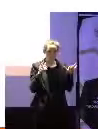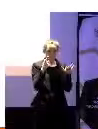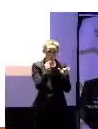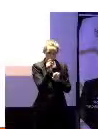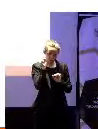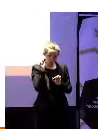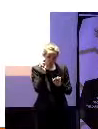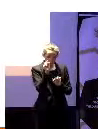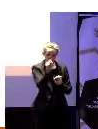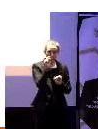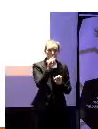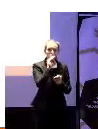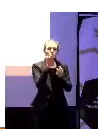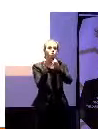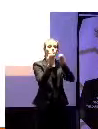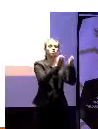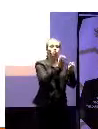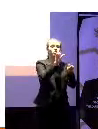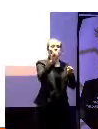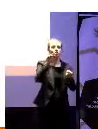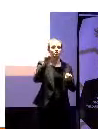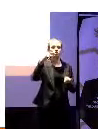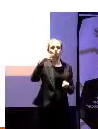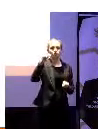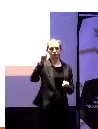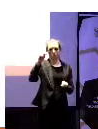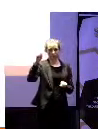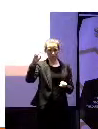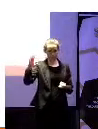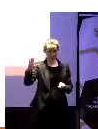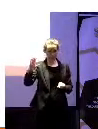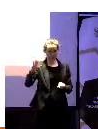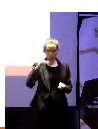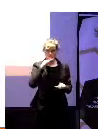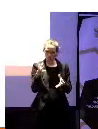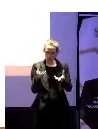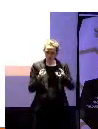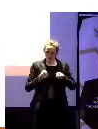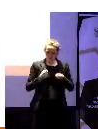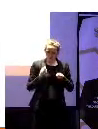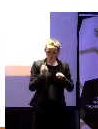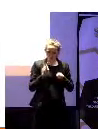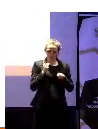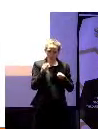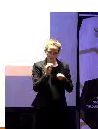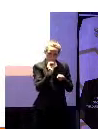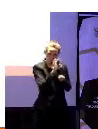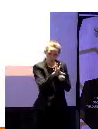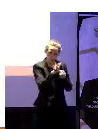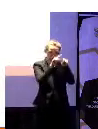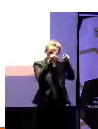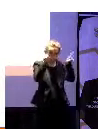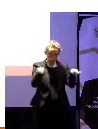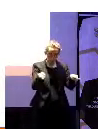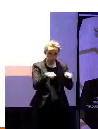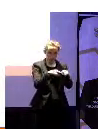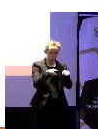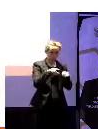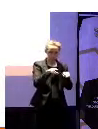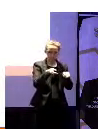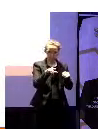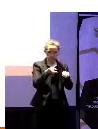to SAGNC. That's something which is very important. Just receiving it, please capture it in here so that the applicant can